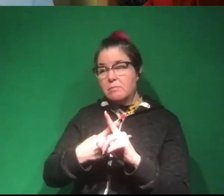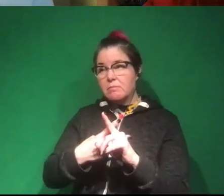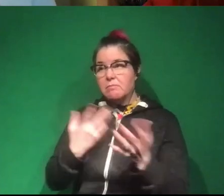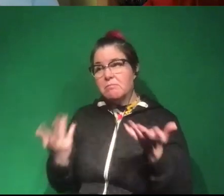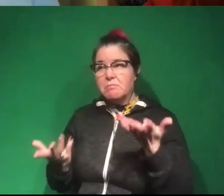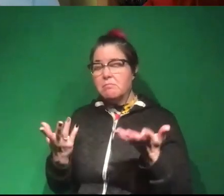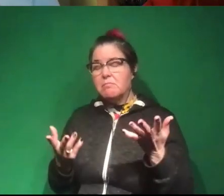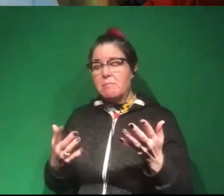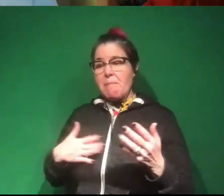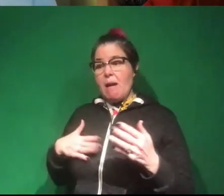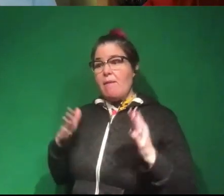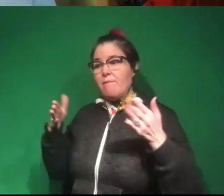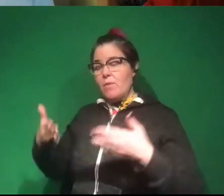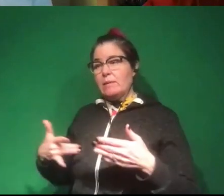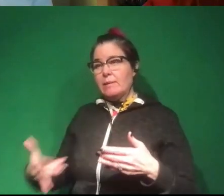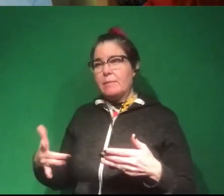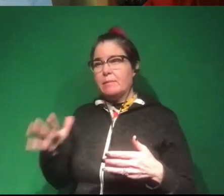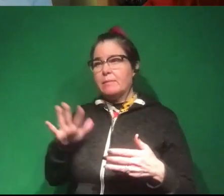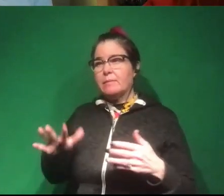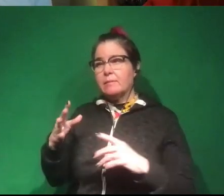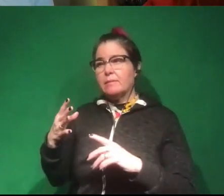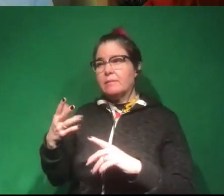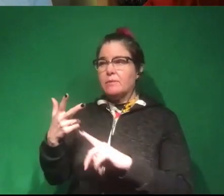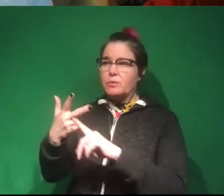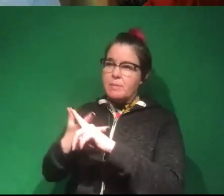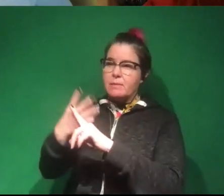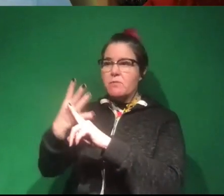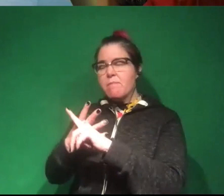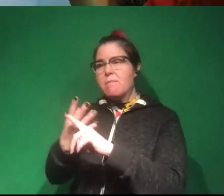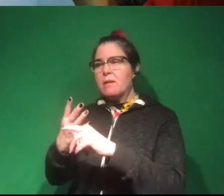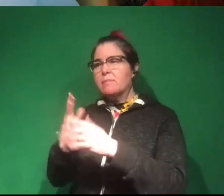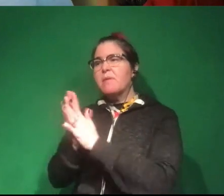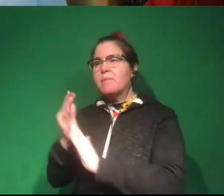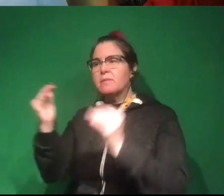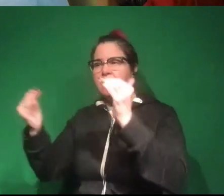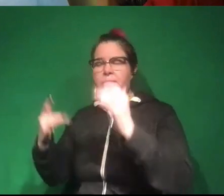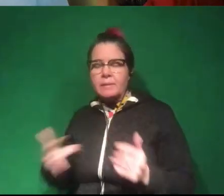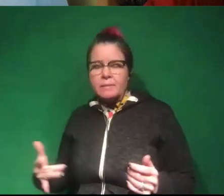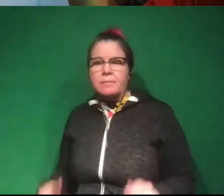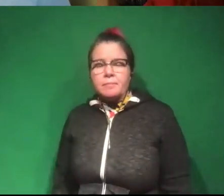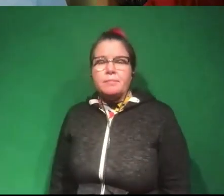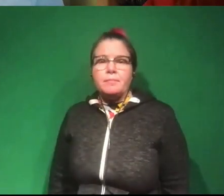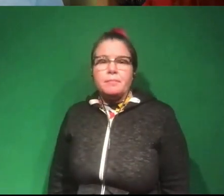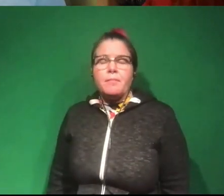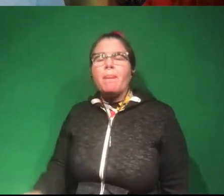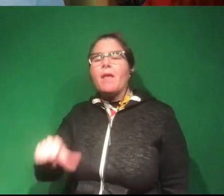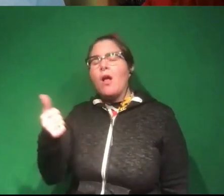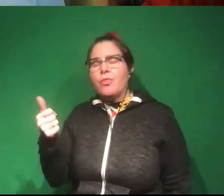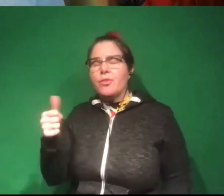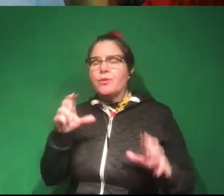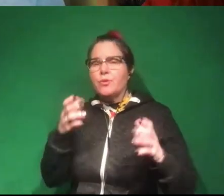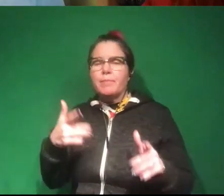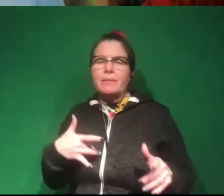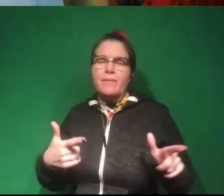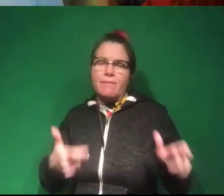from our species, it's typically around 3 to 4 months to get to that stage. Other species, it tends to be